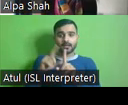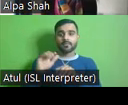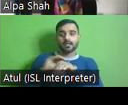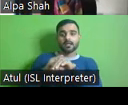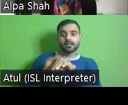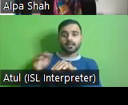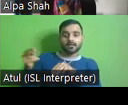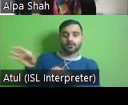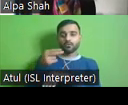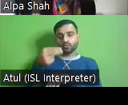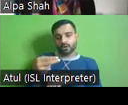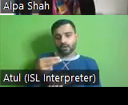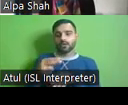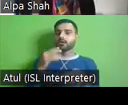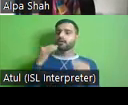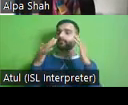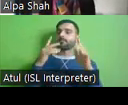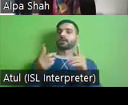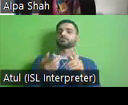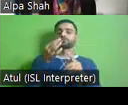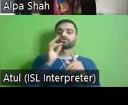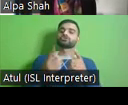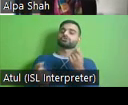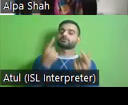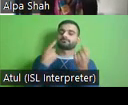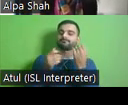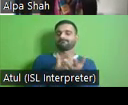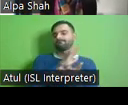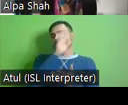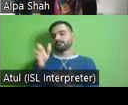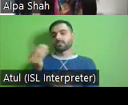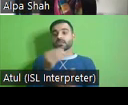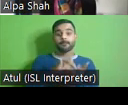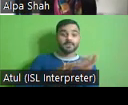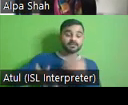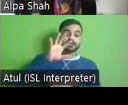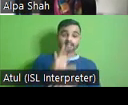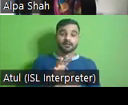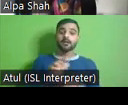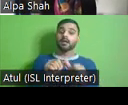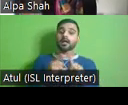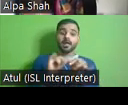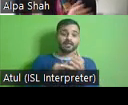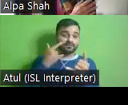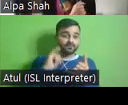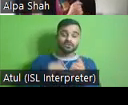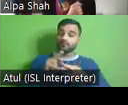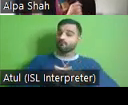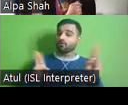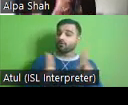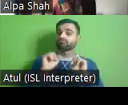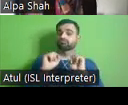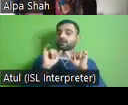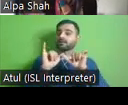elsewhere, like the tea plantations of Assam. In some states, Adivasis have been totally stripped of their